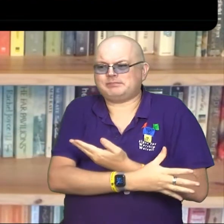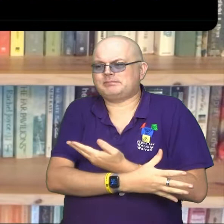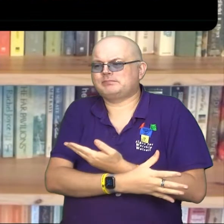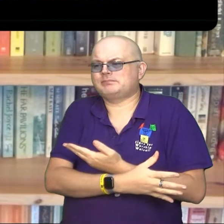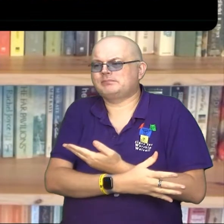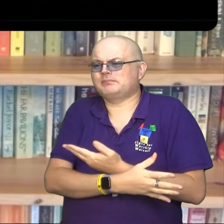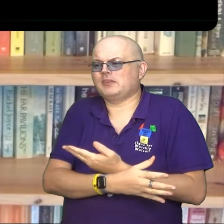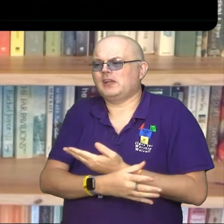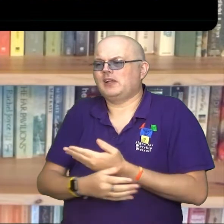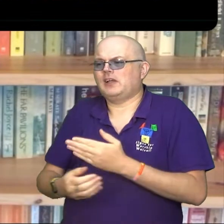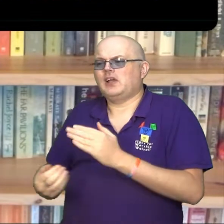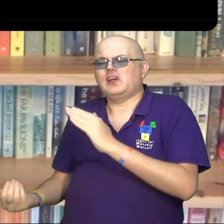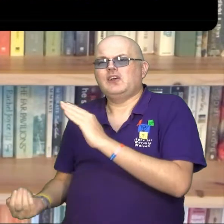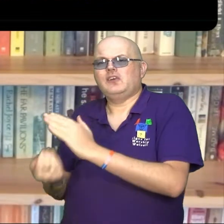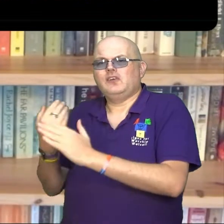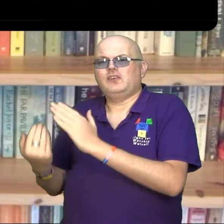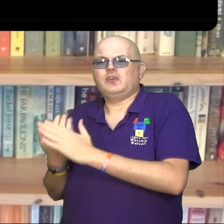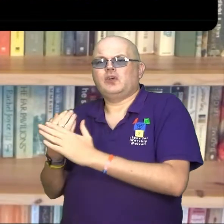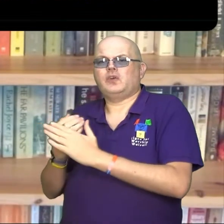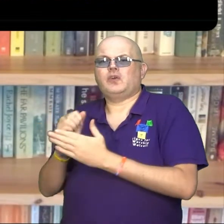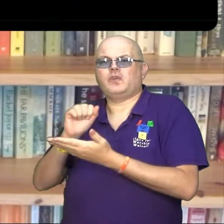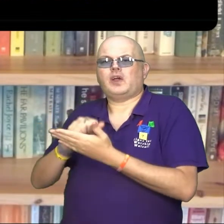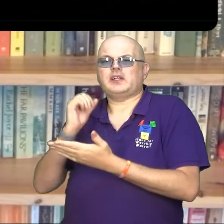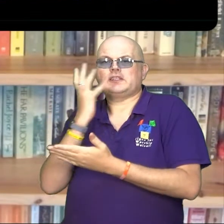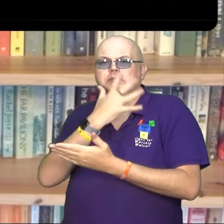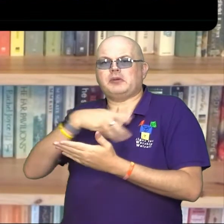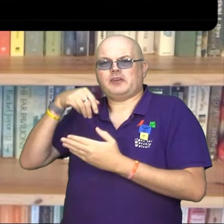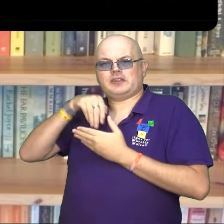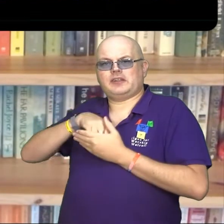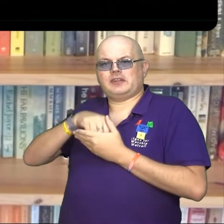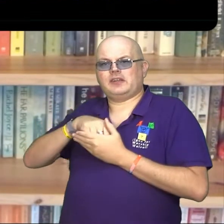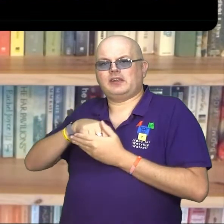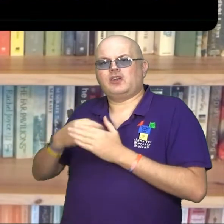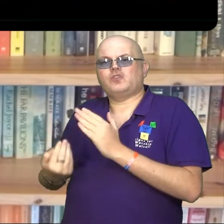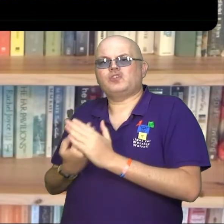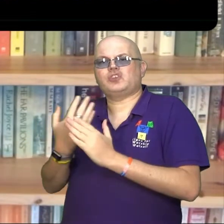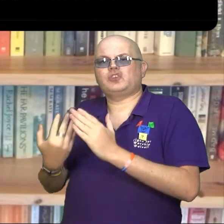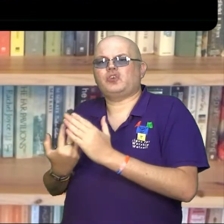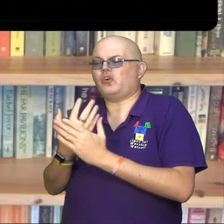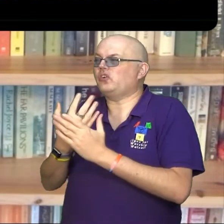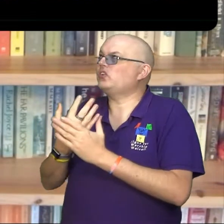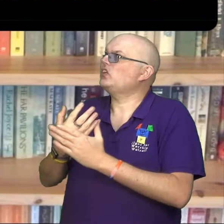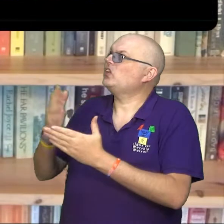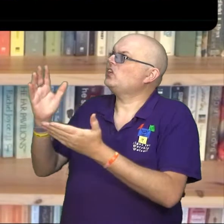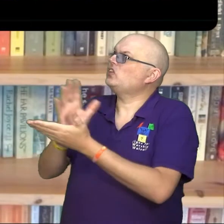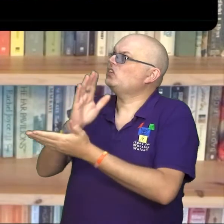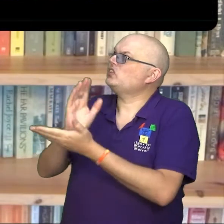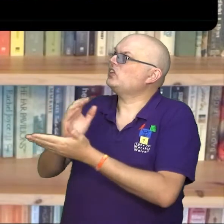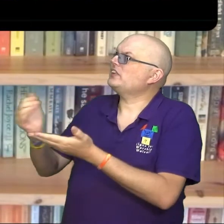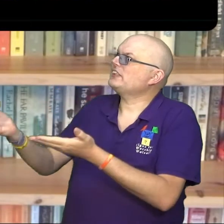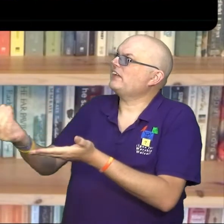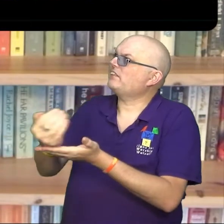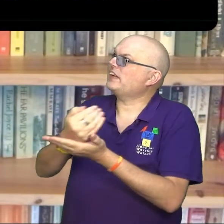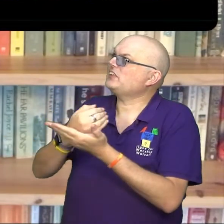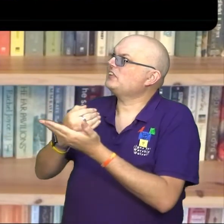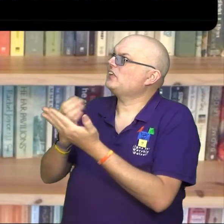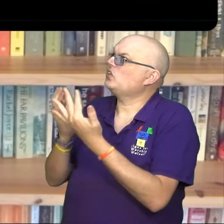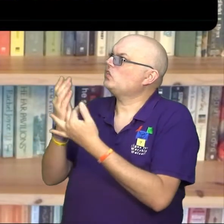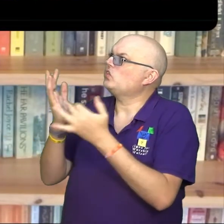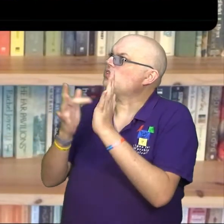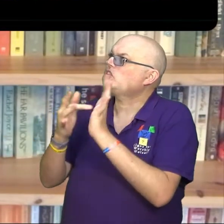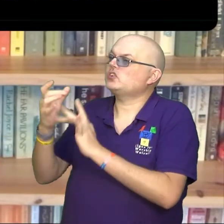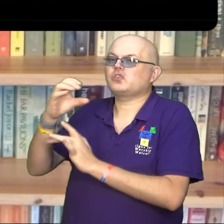and cleanse us from our sin. Renew a right spirit within us and restore us to the joy of